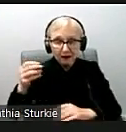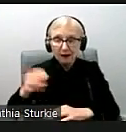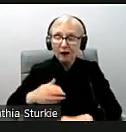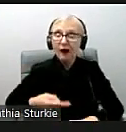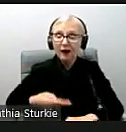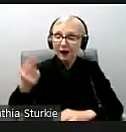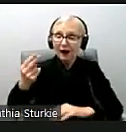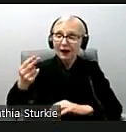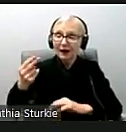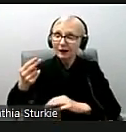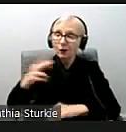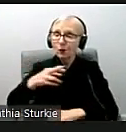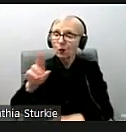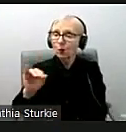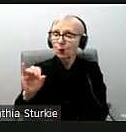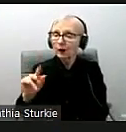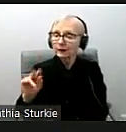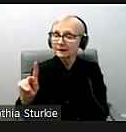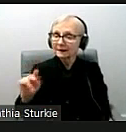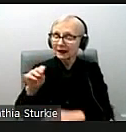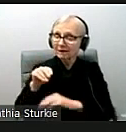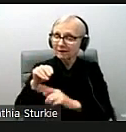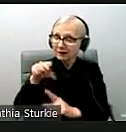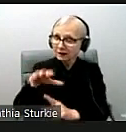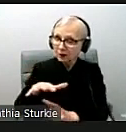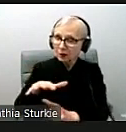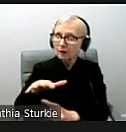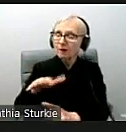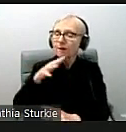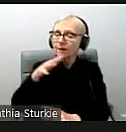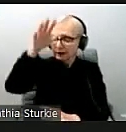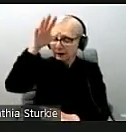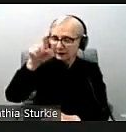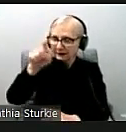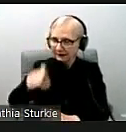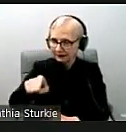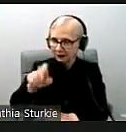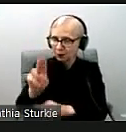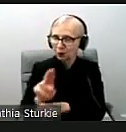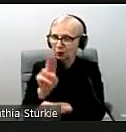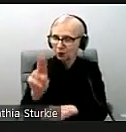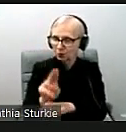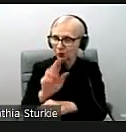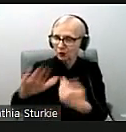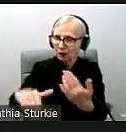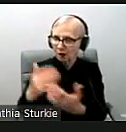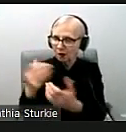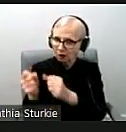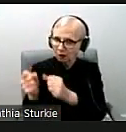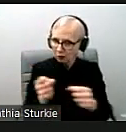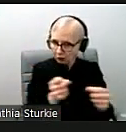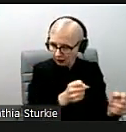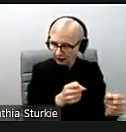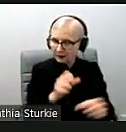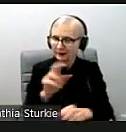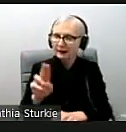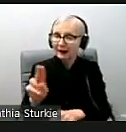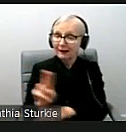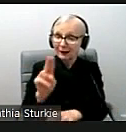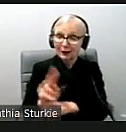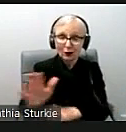high. And so I think parents need to, continue to use all of the strategies that they've been using to reduce the risk of exposure for their